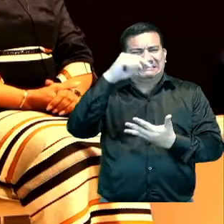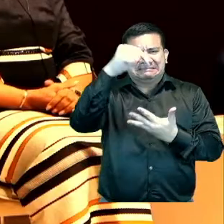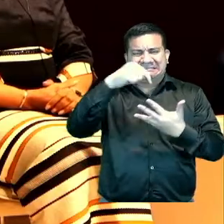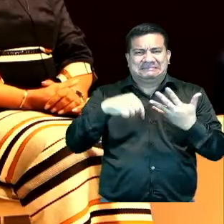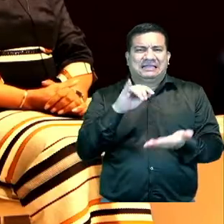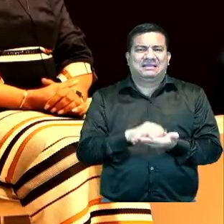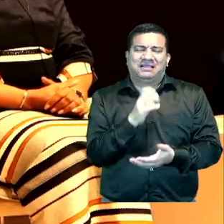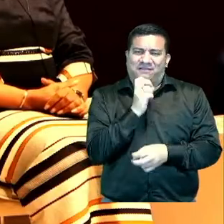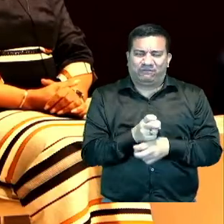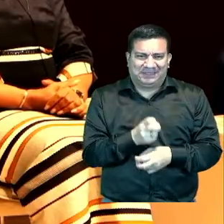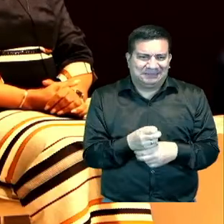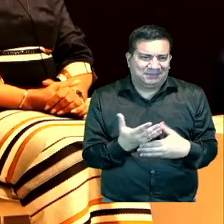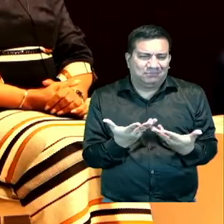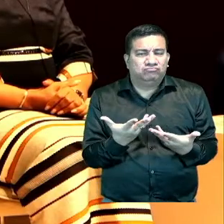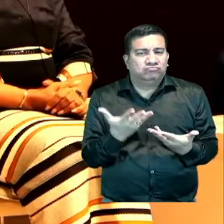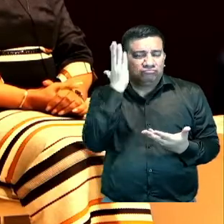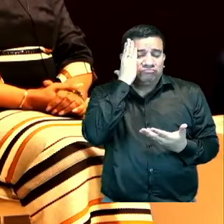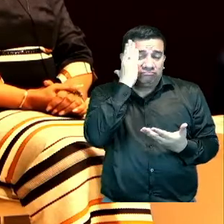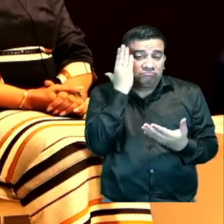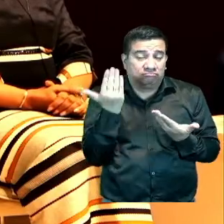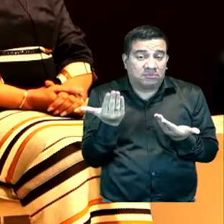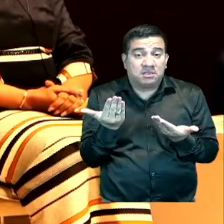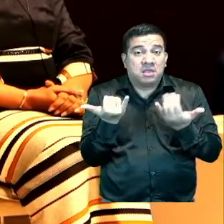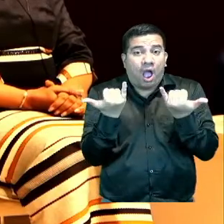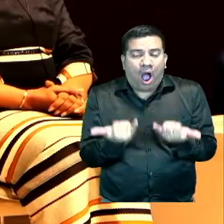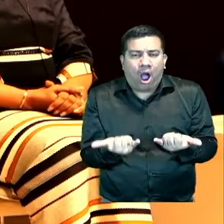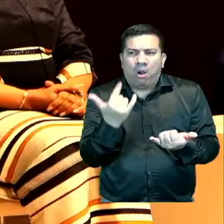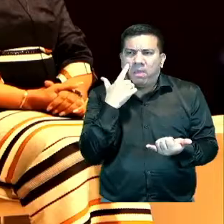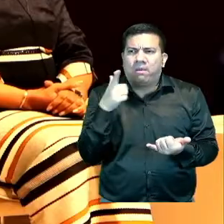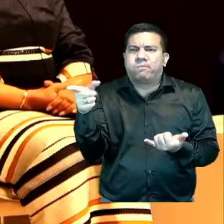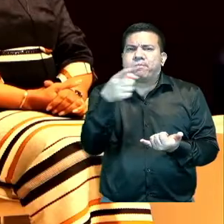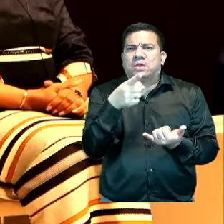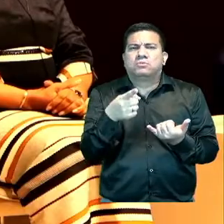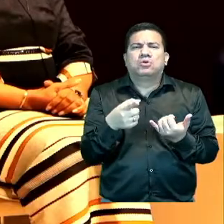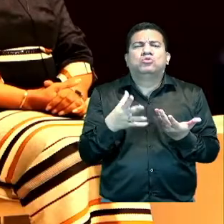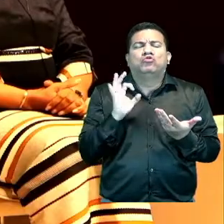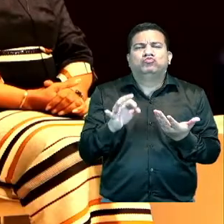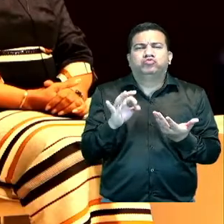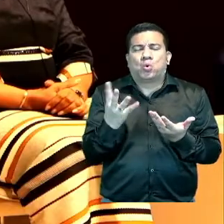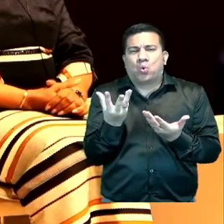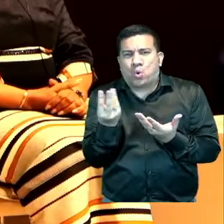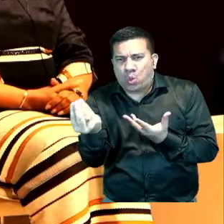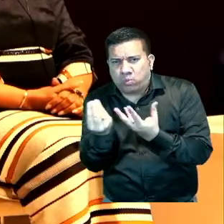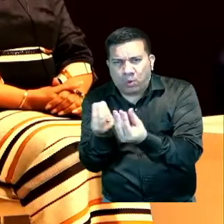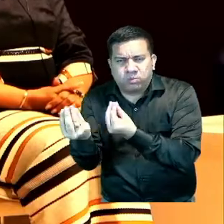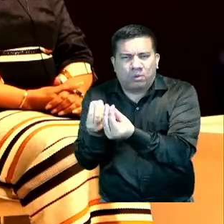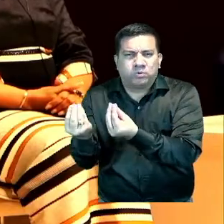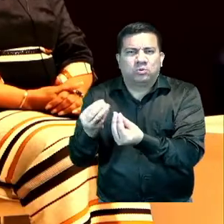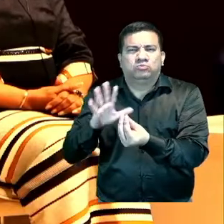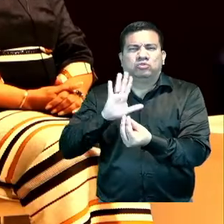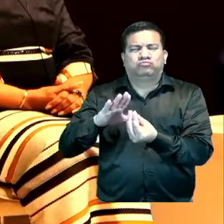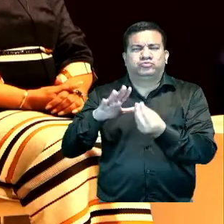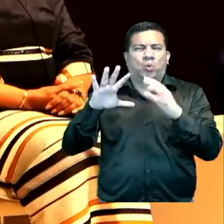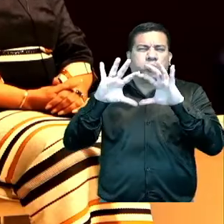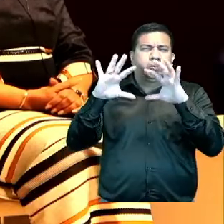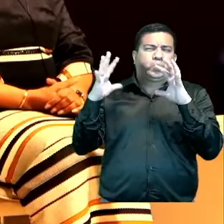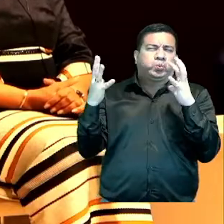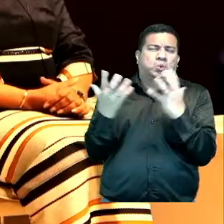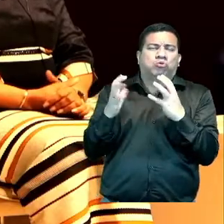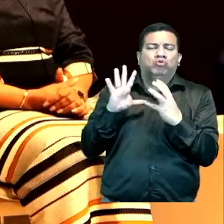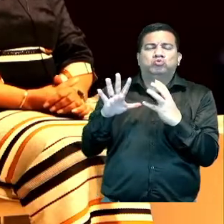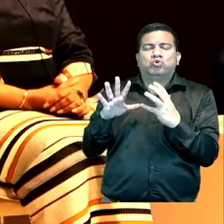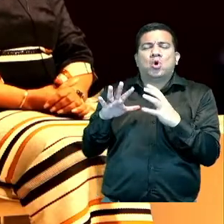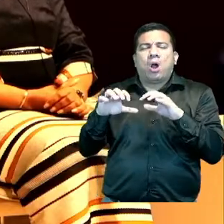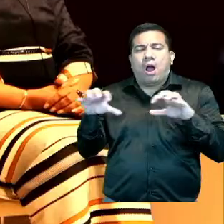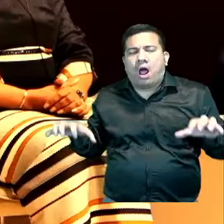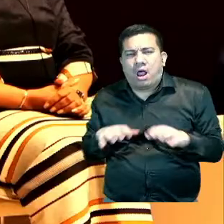youth is more critical and demanding, they're more aware, but we also see how right-wing movements are revitalizing